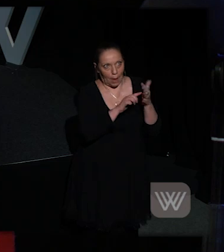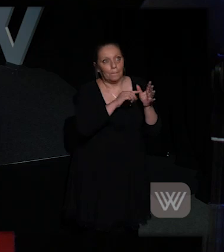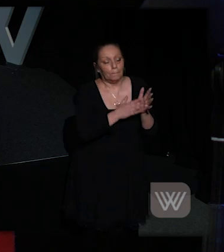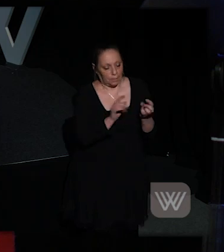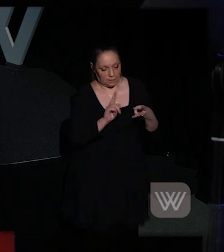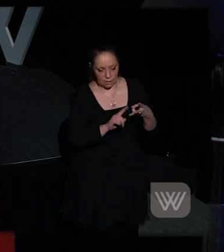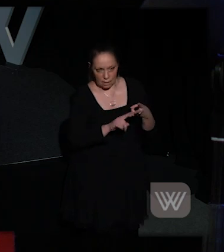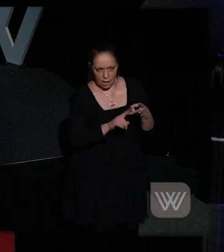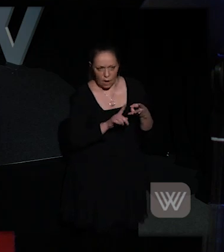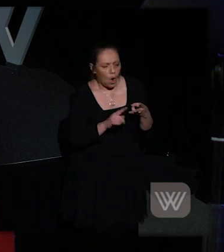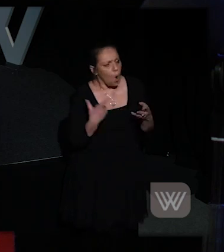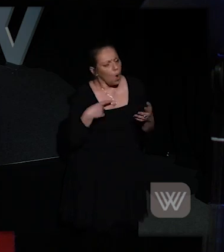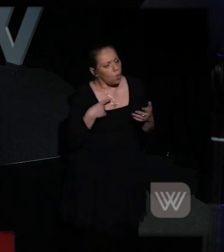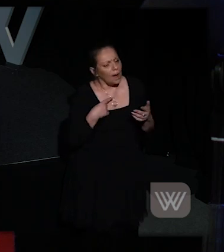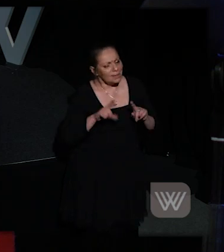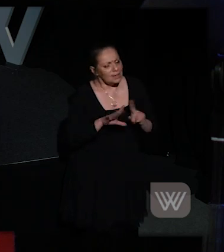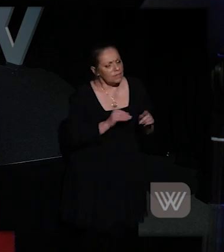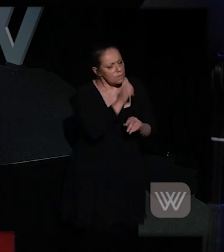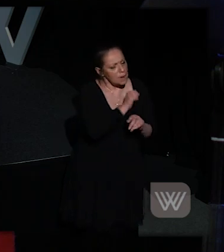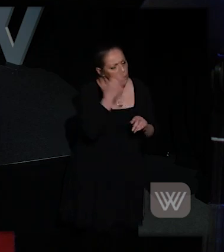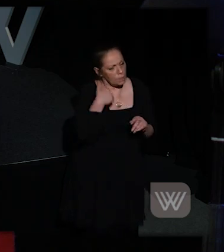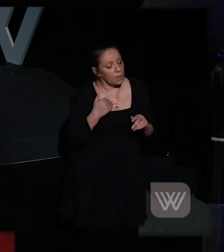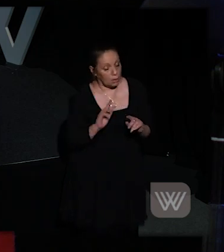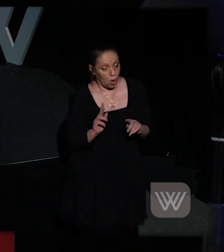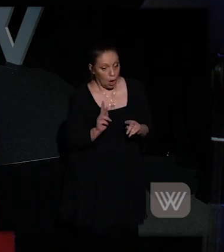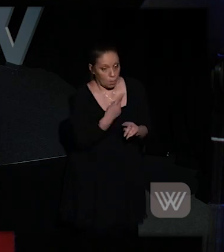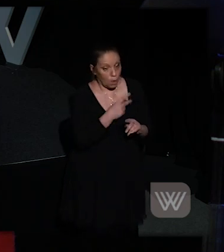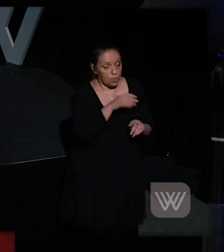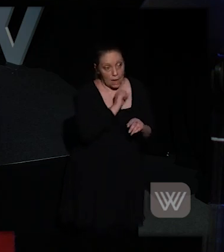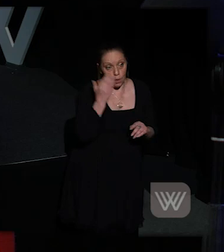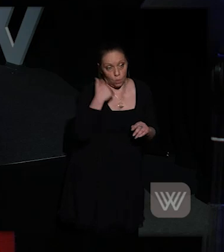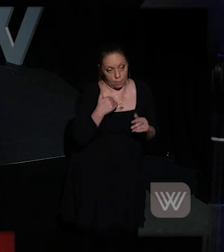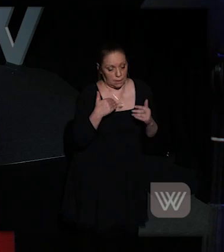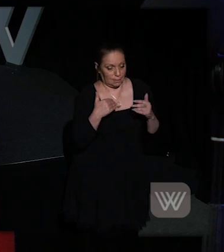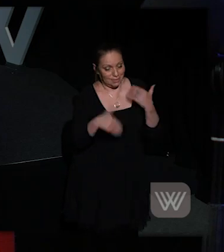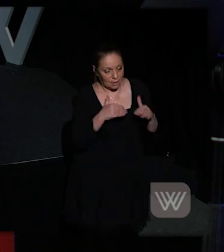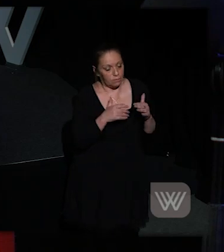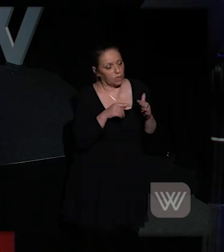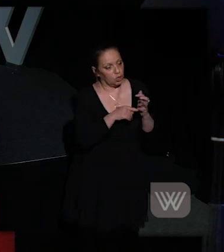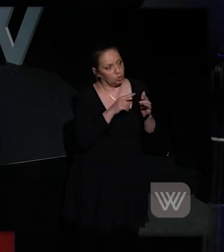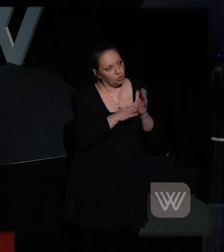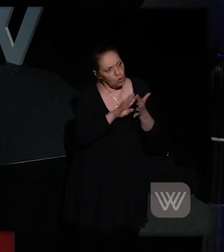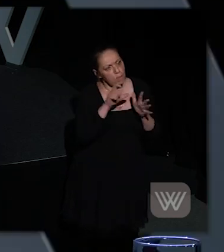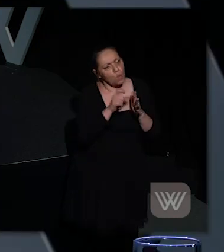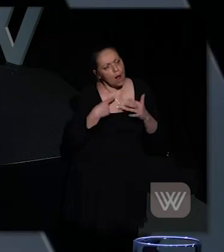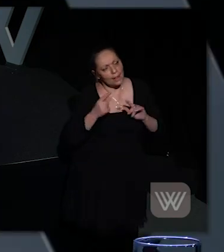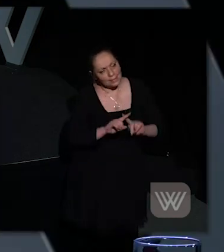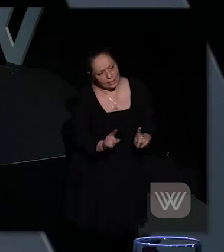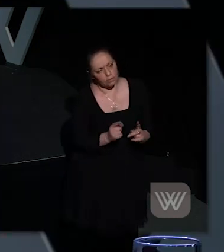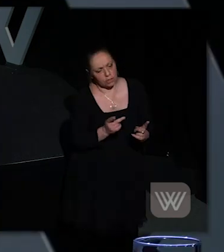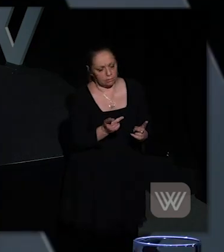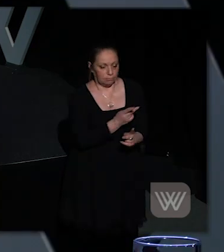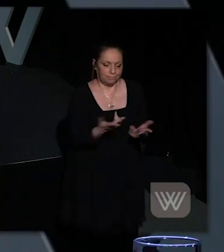it manifests in different ways for men and women, even though both men and women are trolled. What's causing it to be so gendered in its impact? Oh, look,